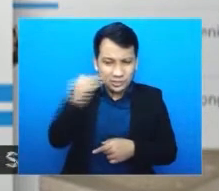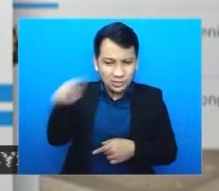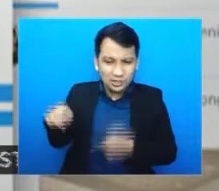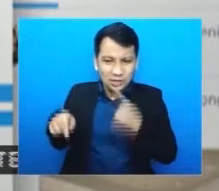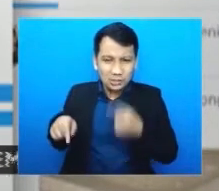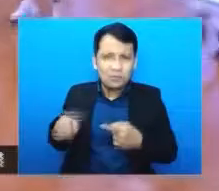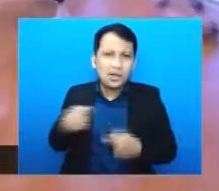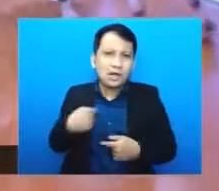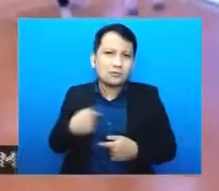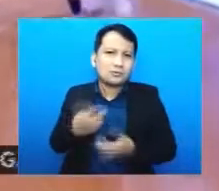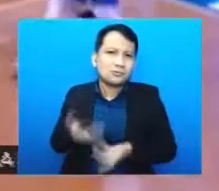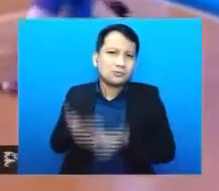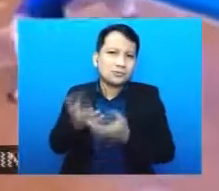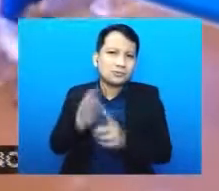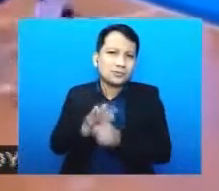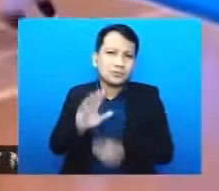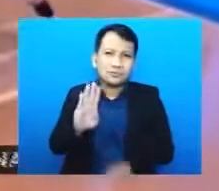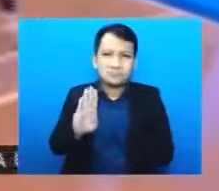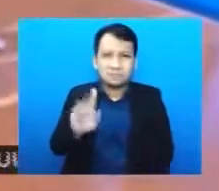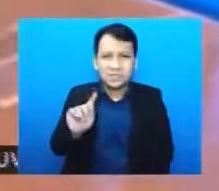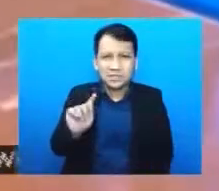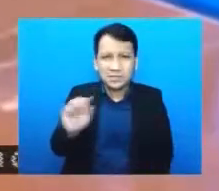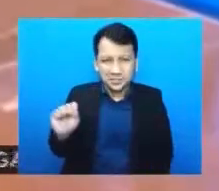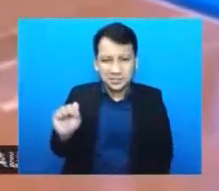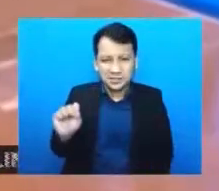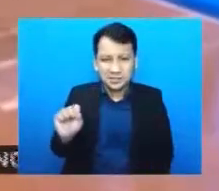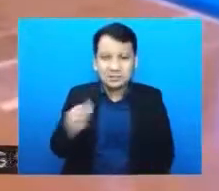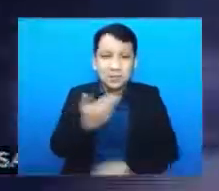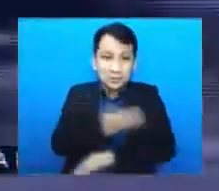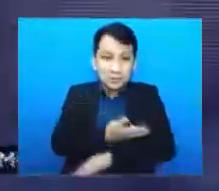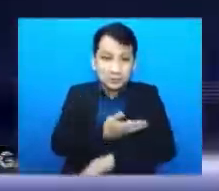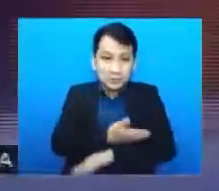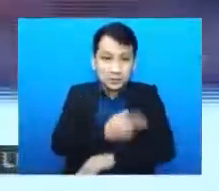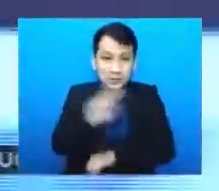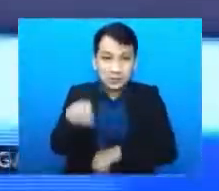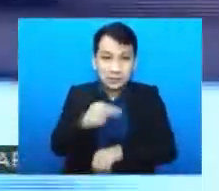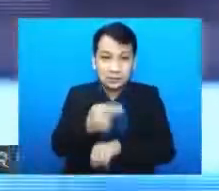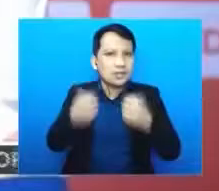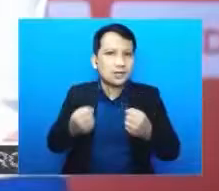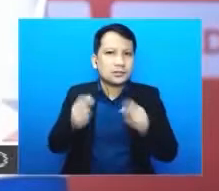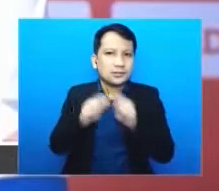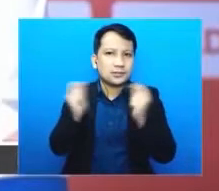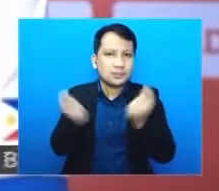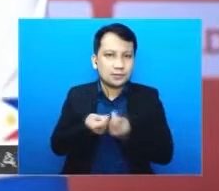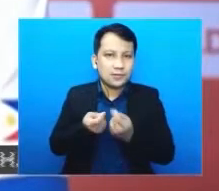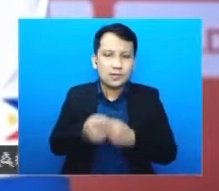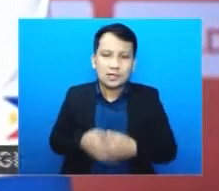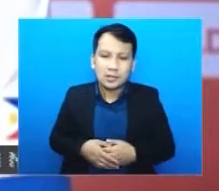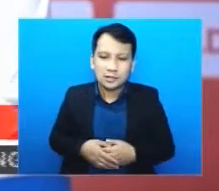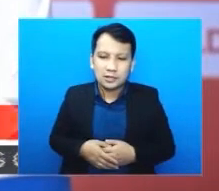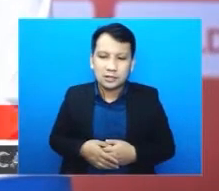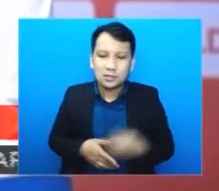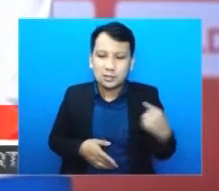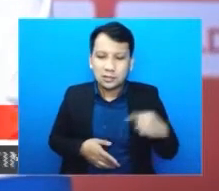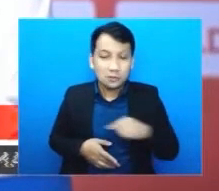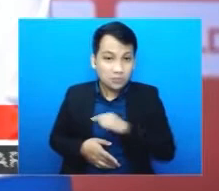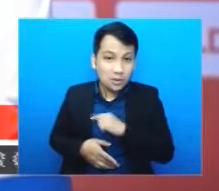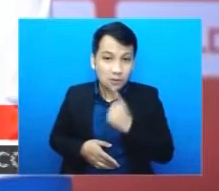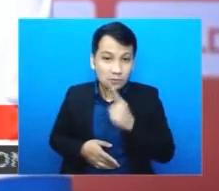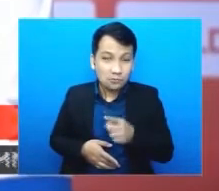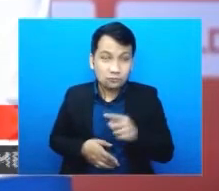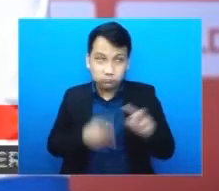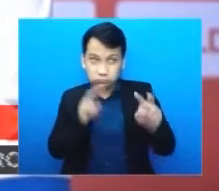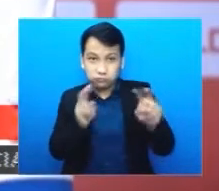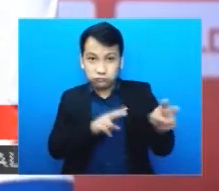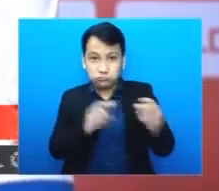fan. Magpapahinga ang national squad ngayong Lunes pero balik ensayo agad. Perhaps they might be looking a bit more closely